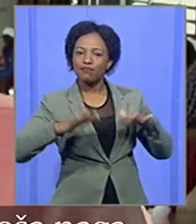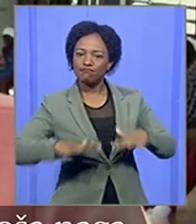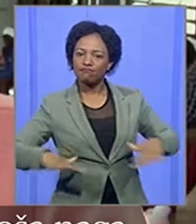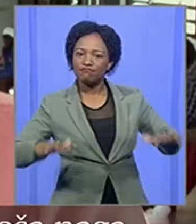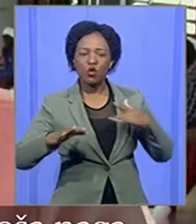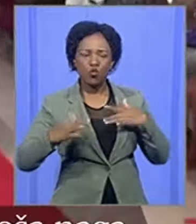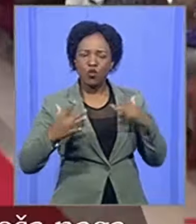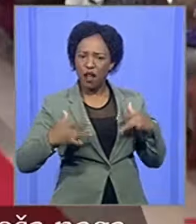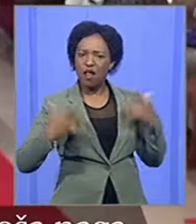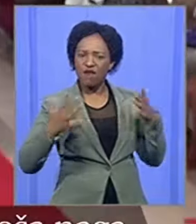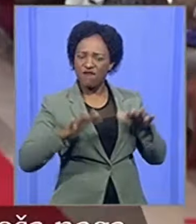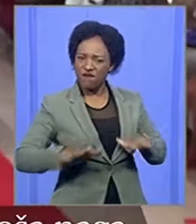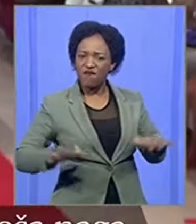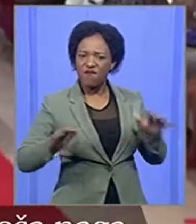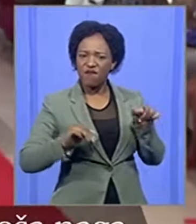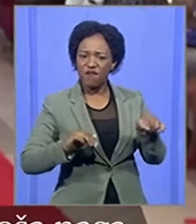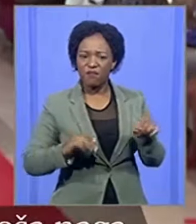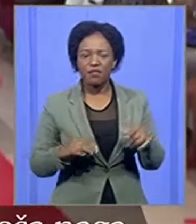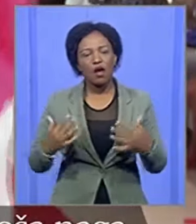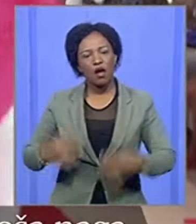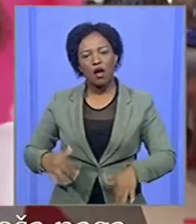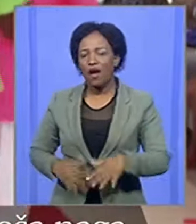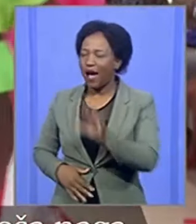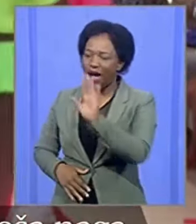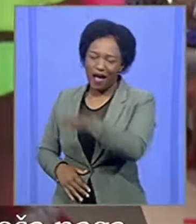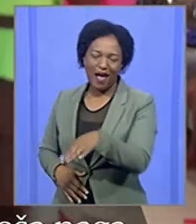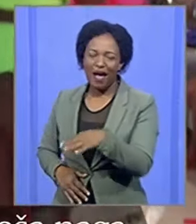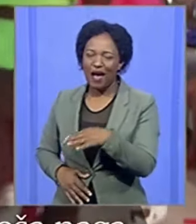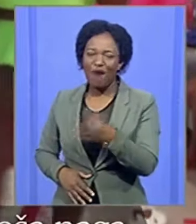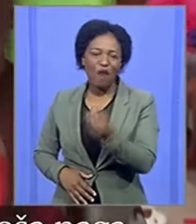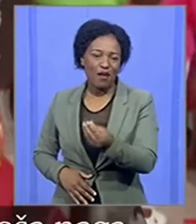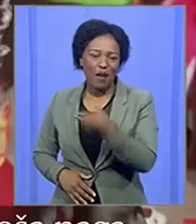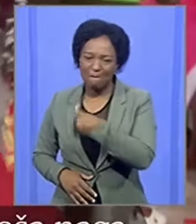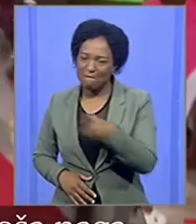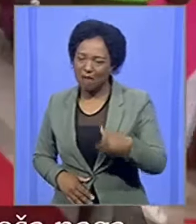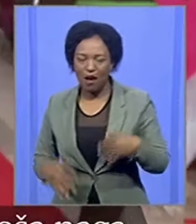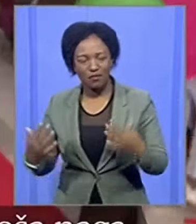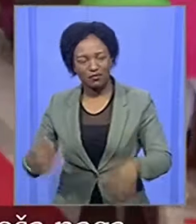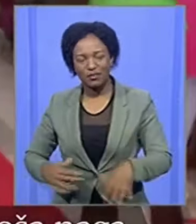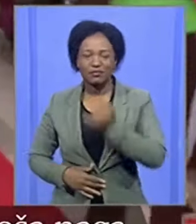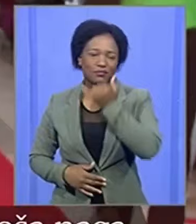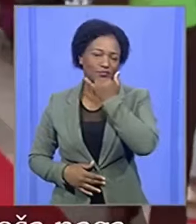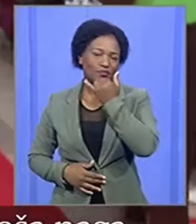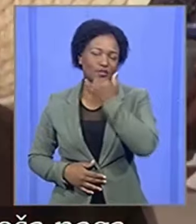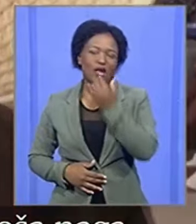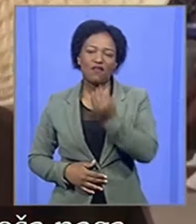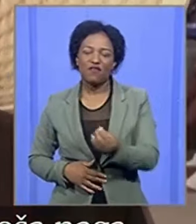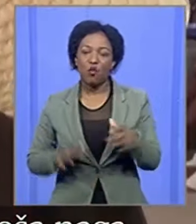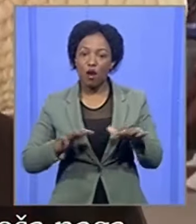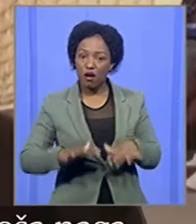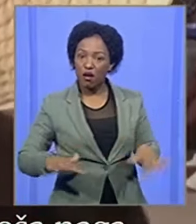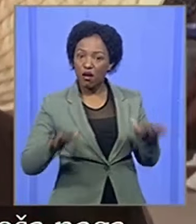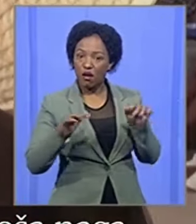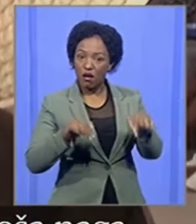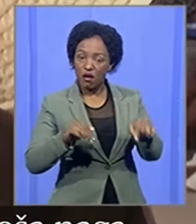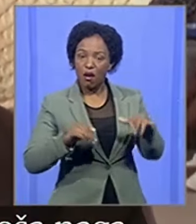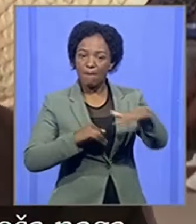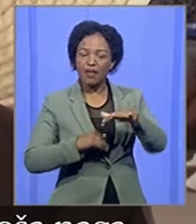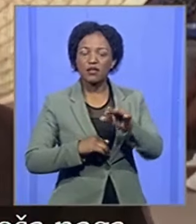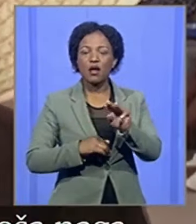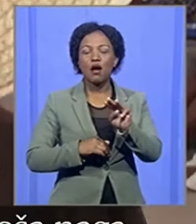dulang gona. Thabile kudu ngwana mmaena a re tse re dileng ka Home Affairs ya borena e botse ya Mokopane. Dilo ka moka re di fumana